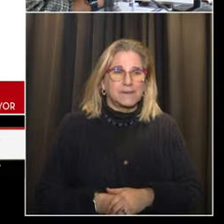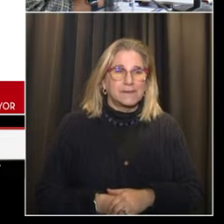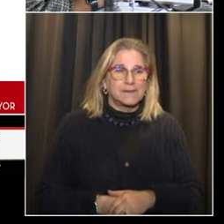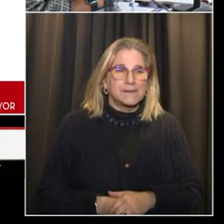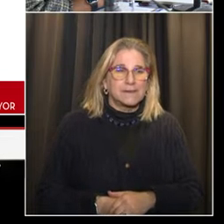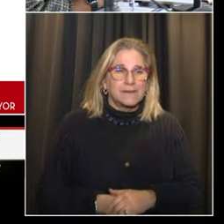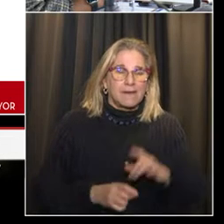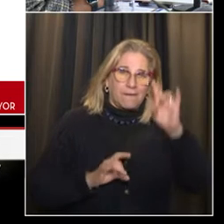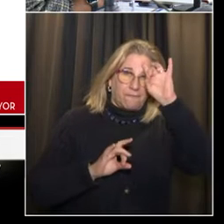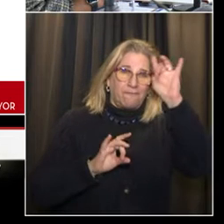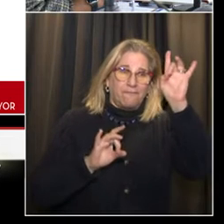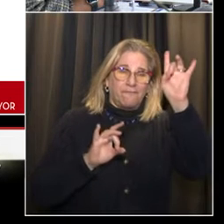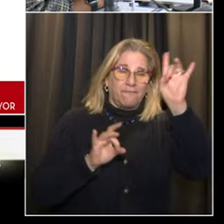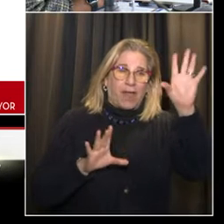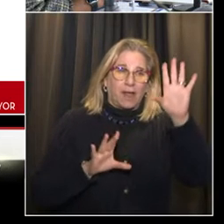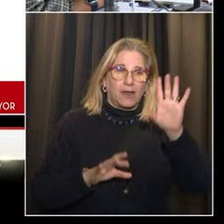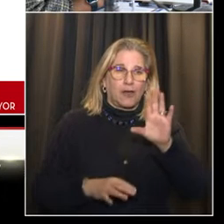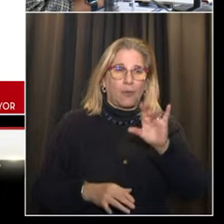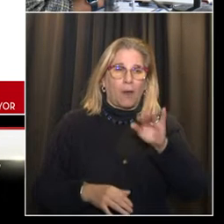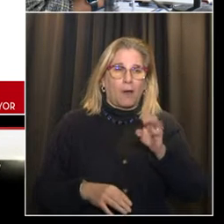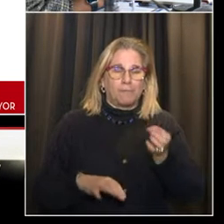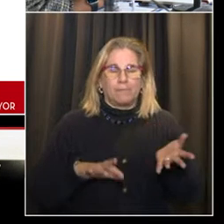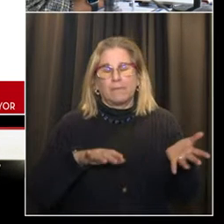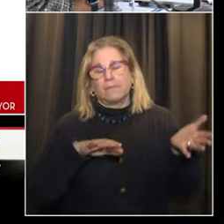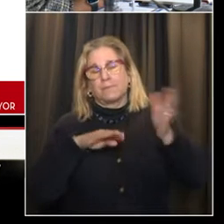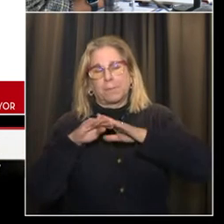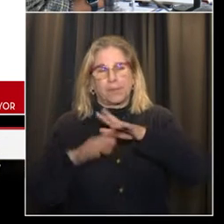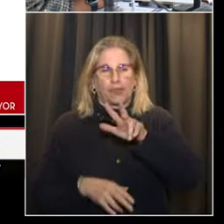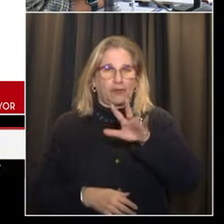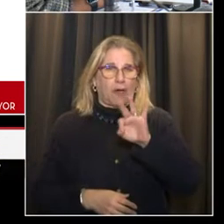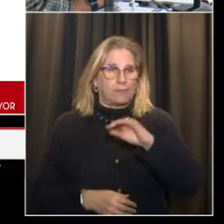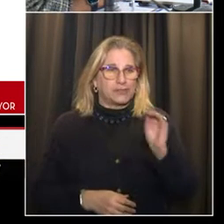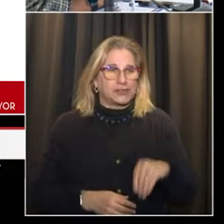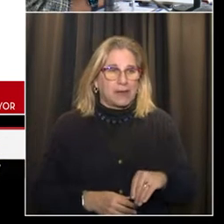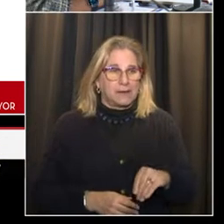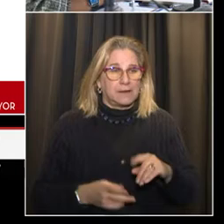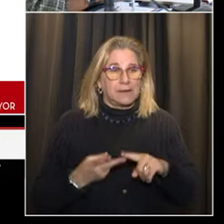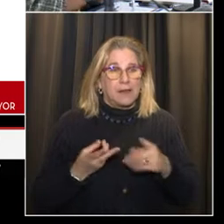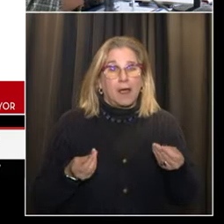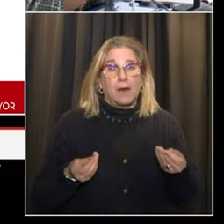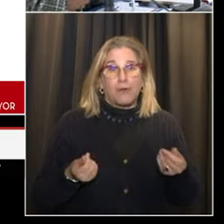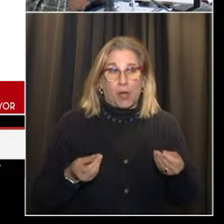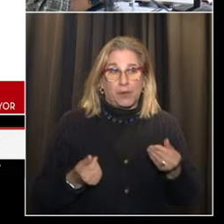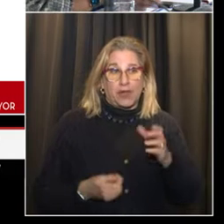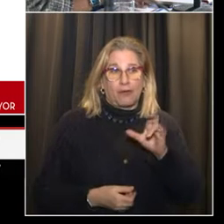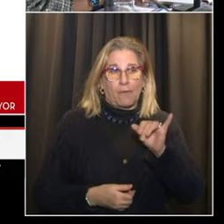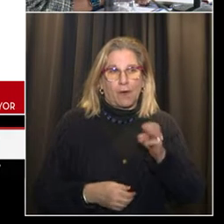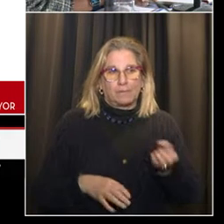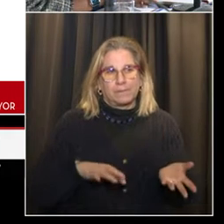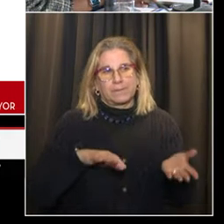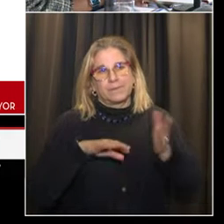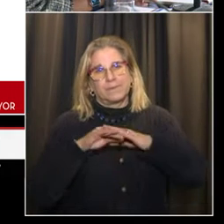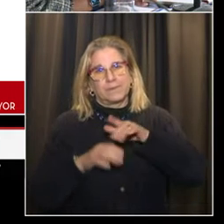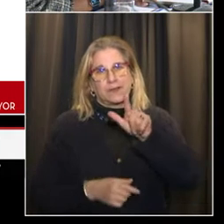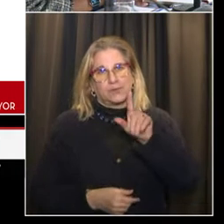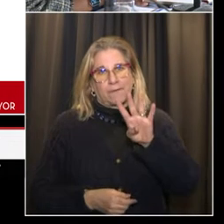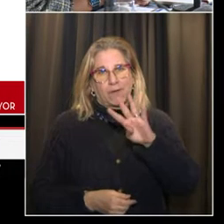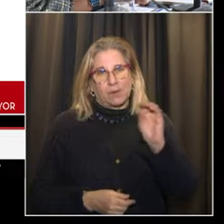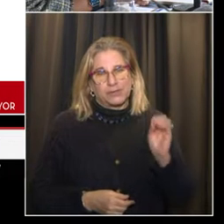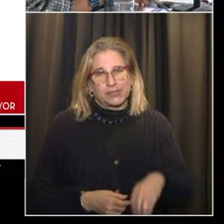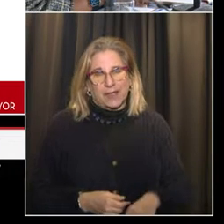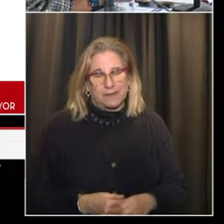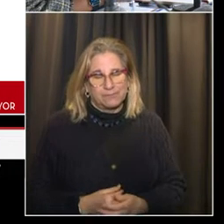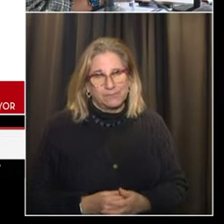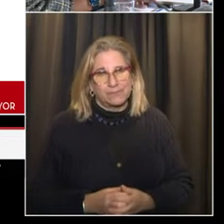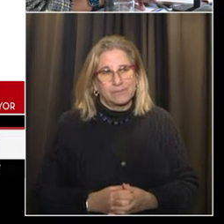We were up 24% in property crime and up 26% overall. And so certainly, you know,